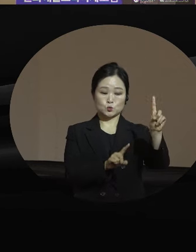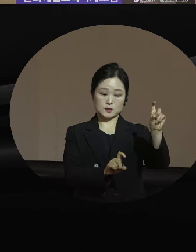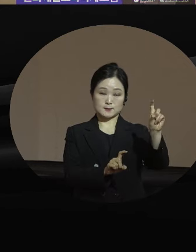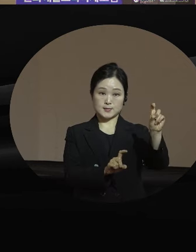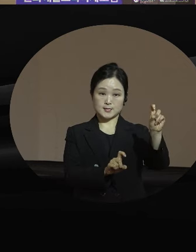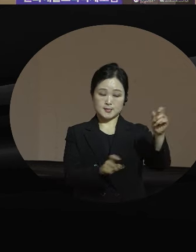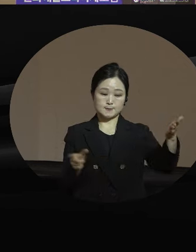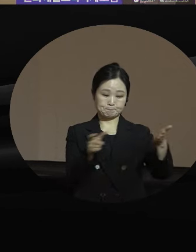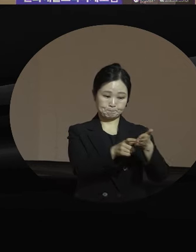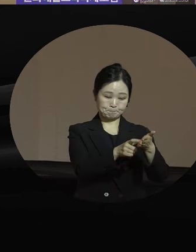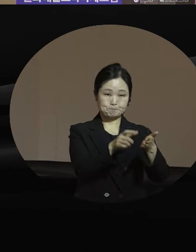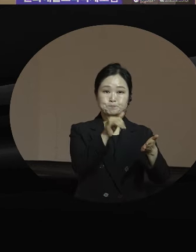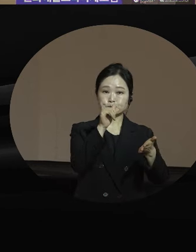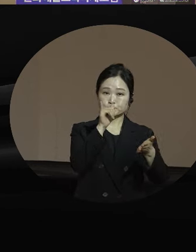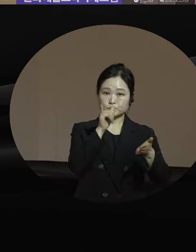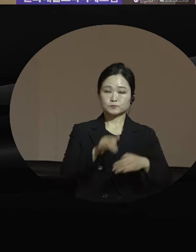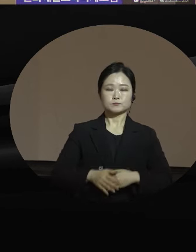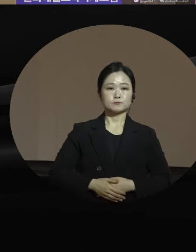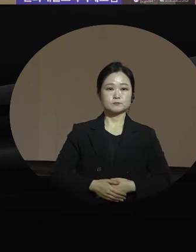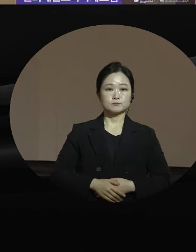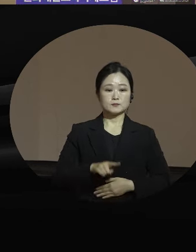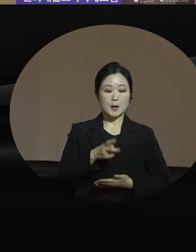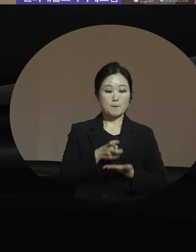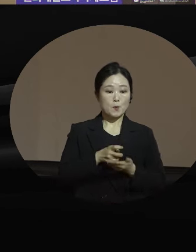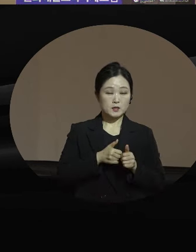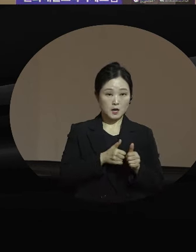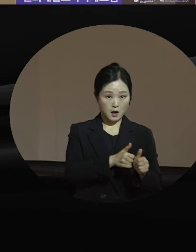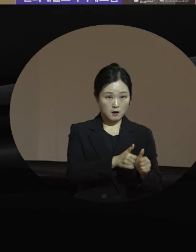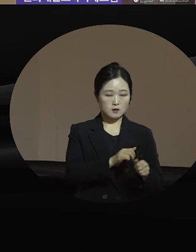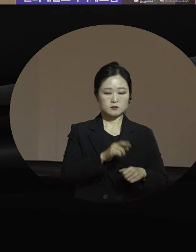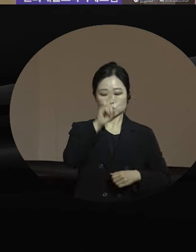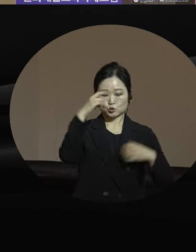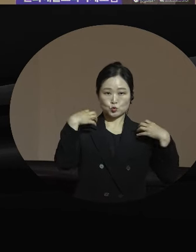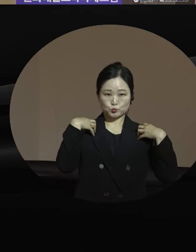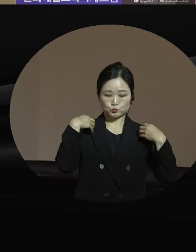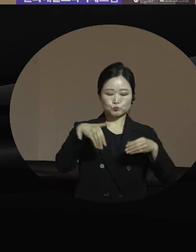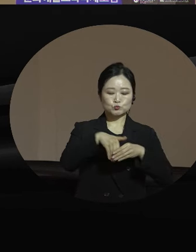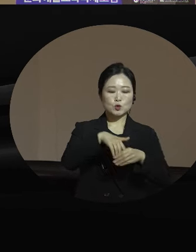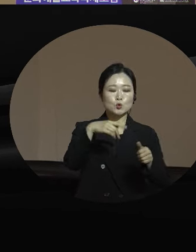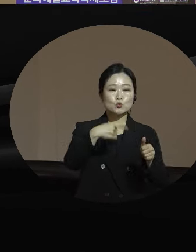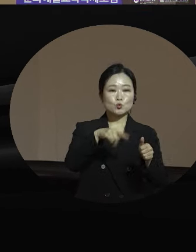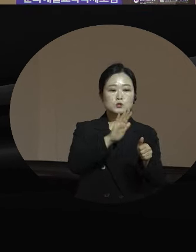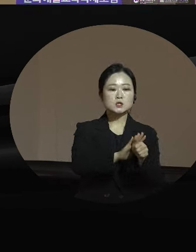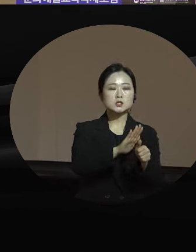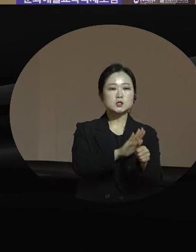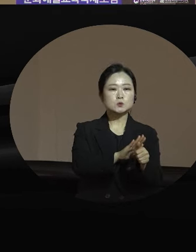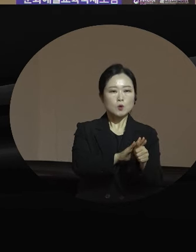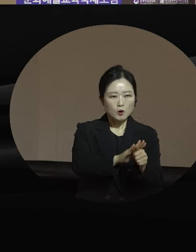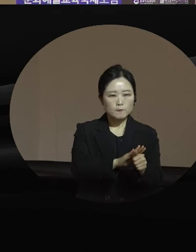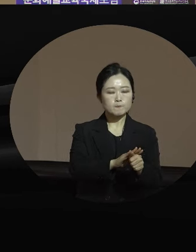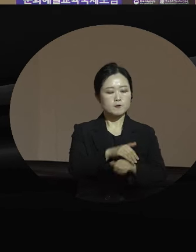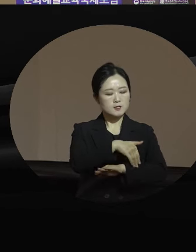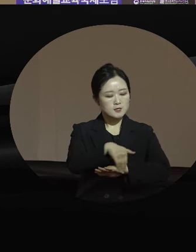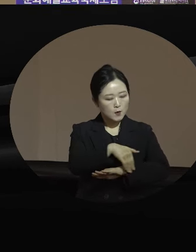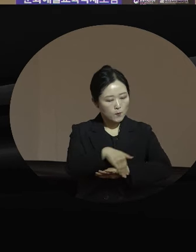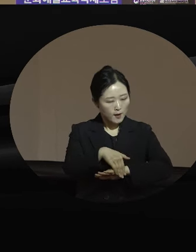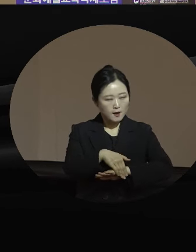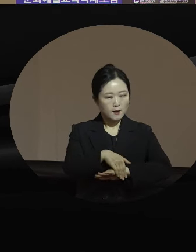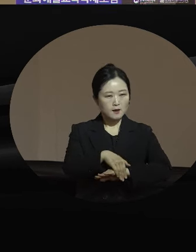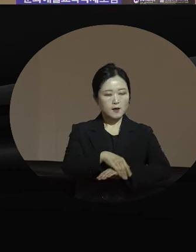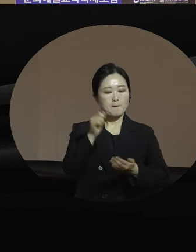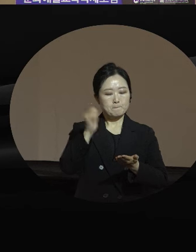the government shall approve measures and plans to support cultural education. The main pillar of